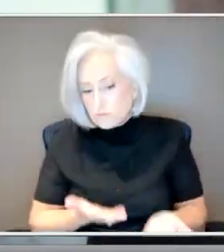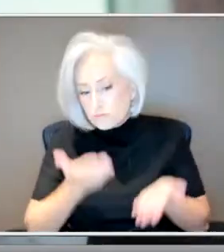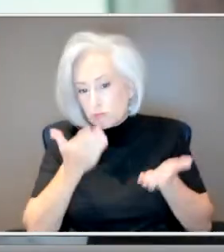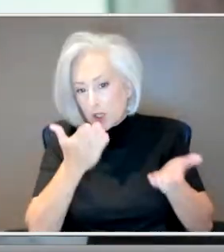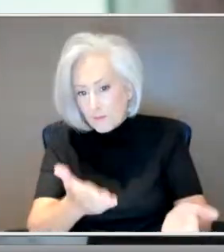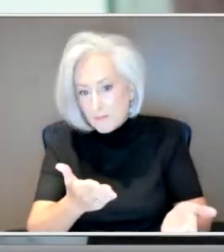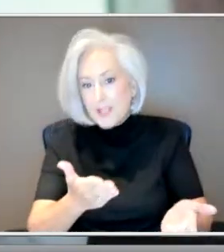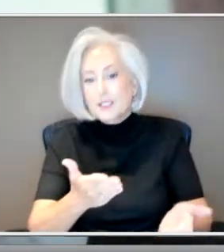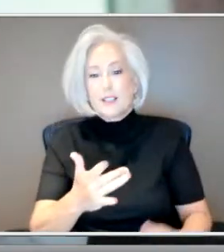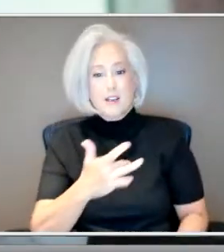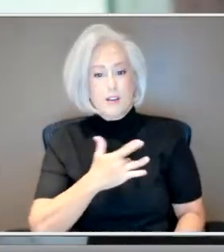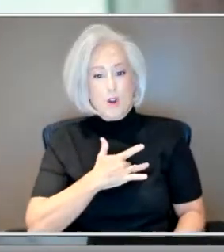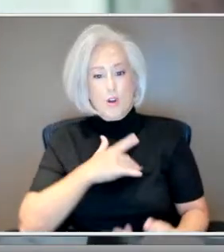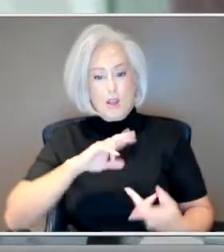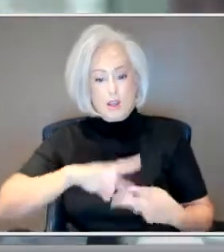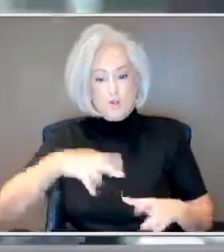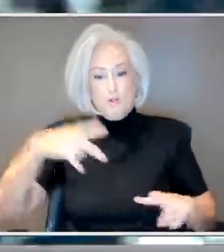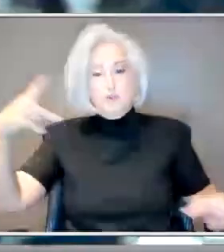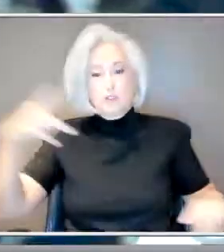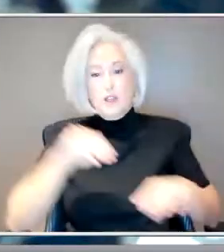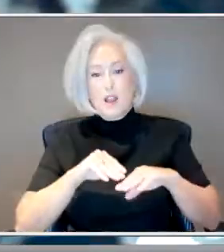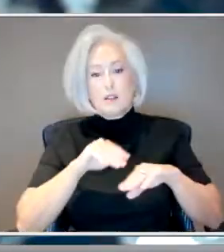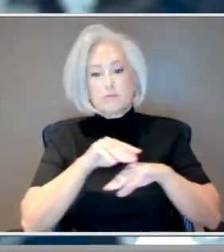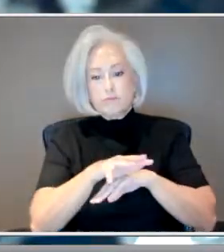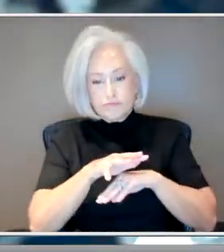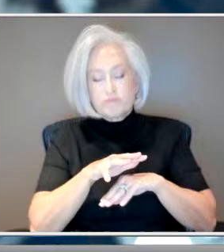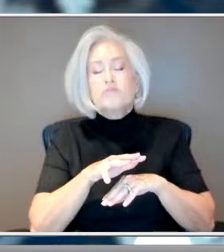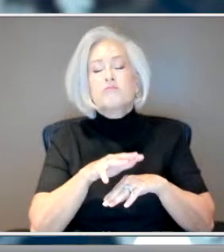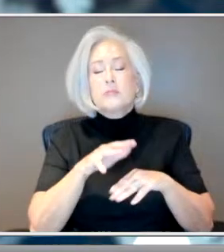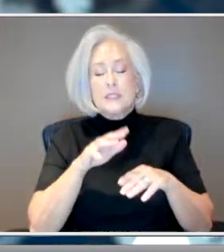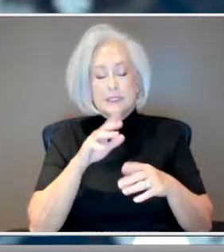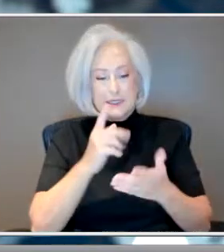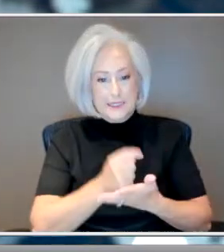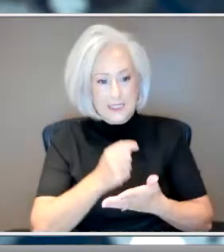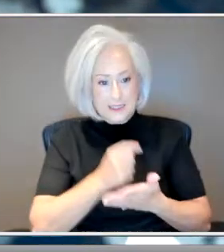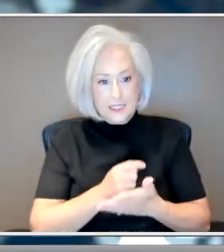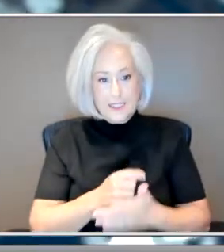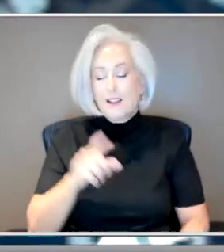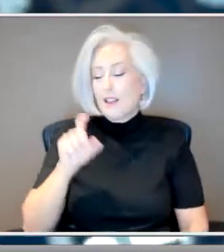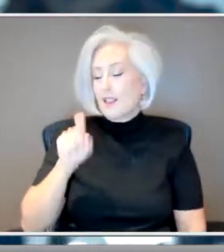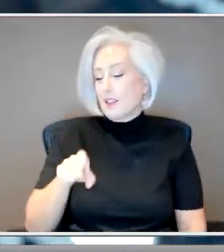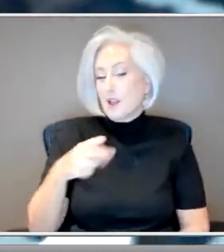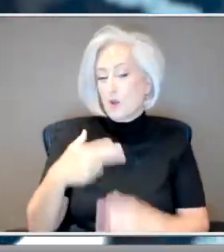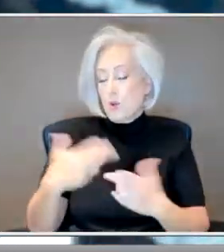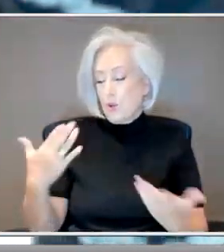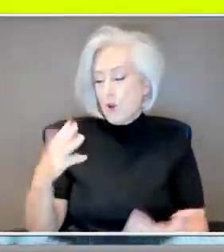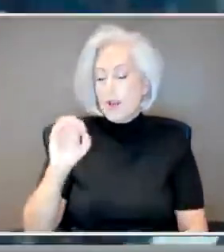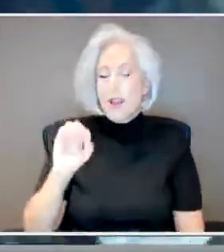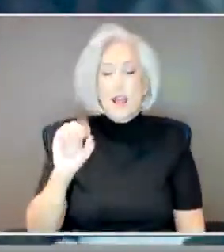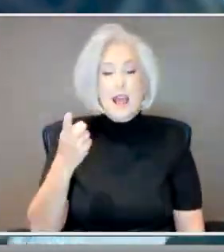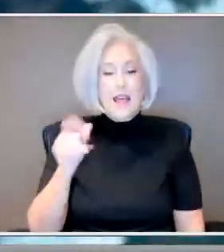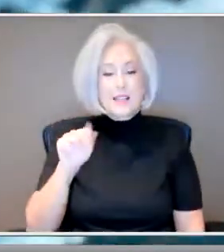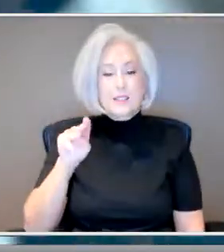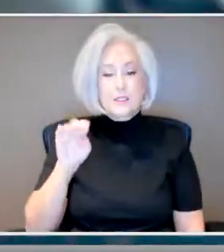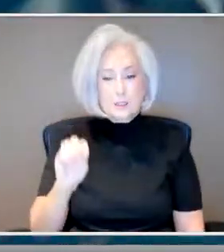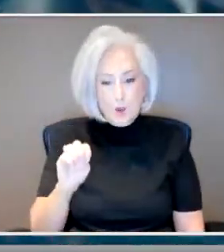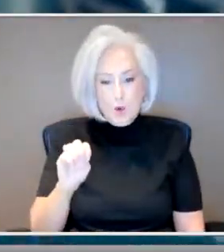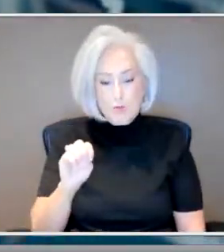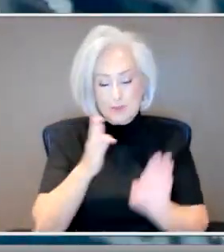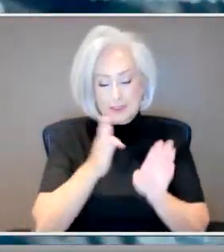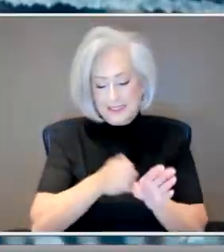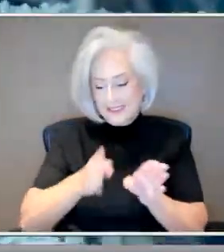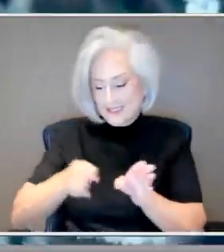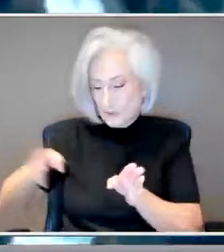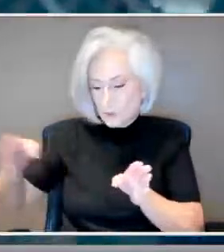So the testing that I offered Addison, called exome sequencing, looked at thousands of her genes related to